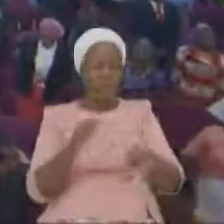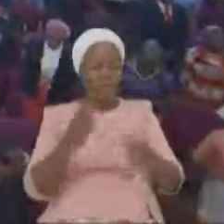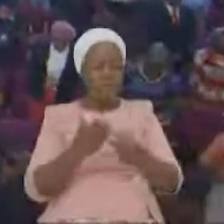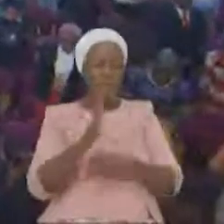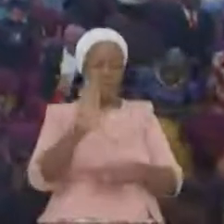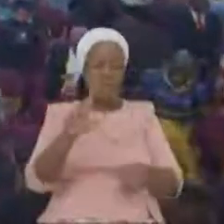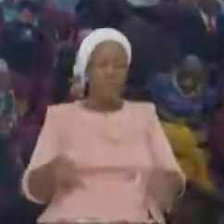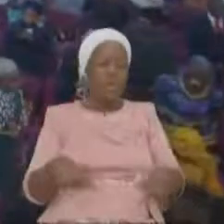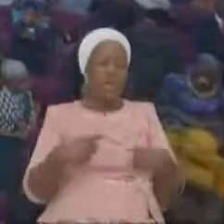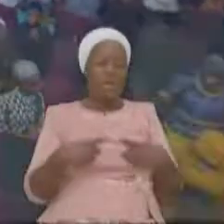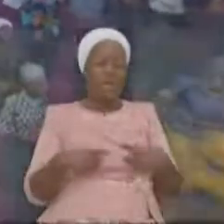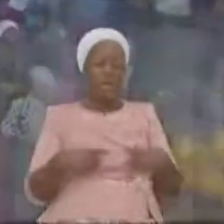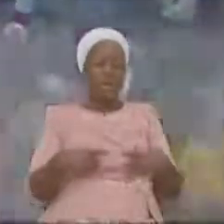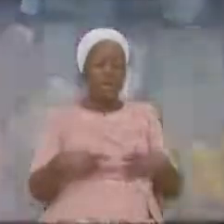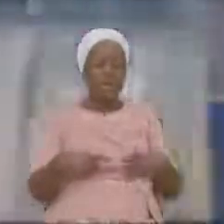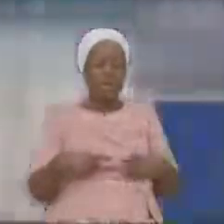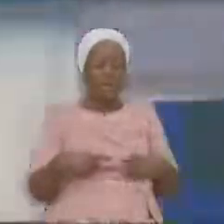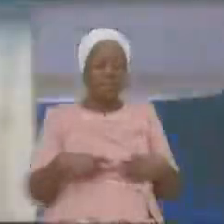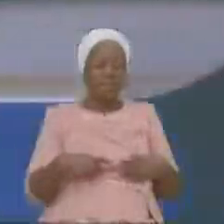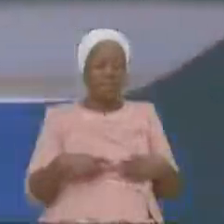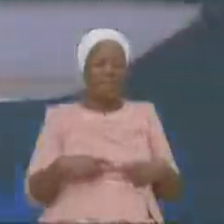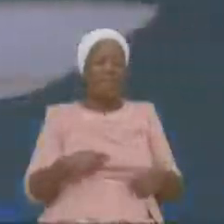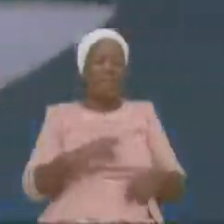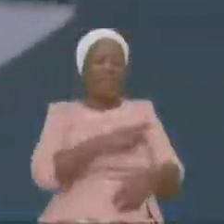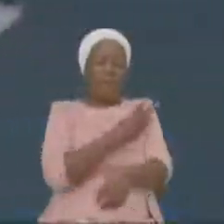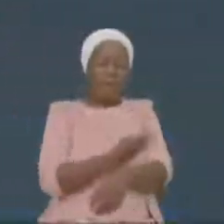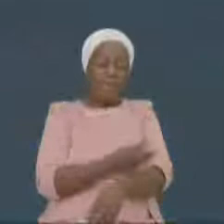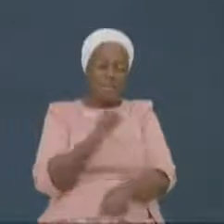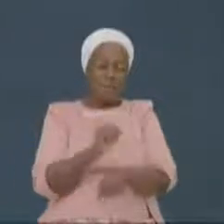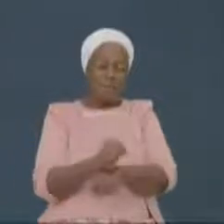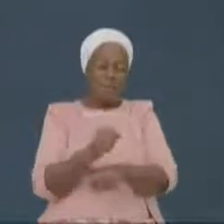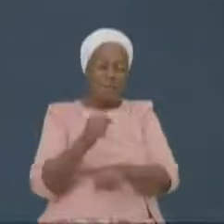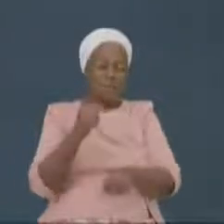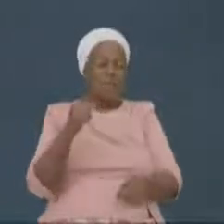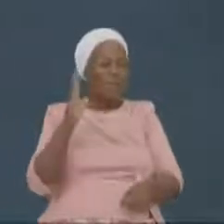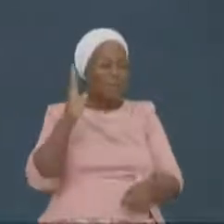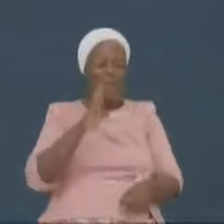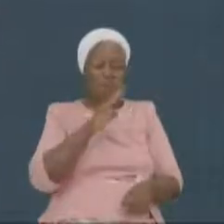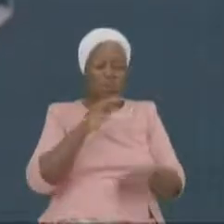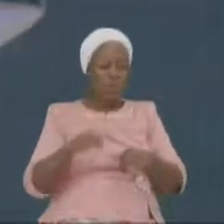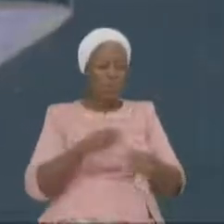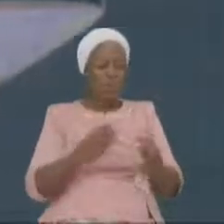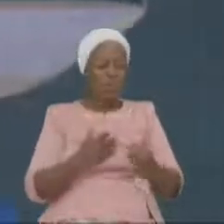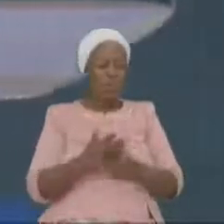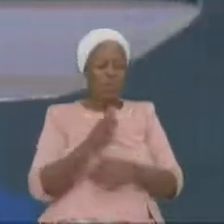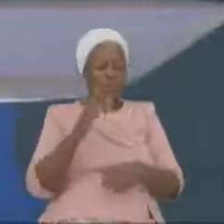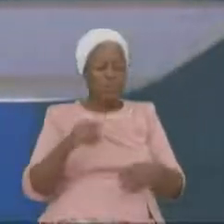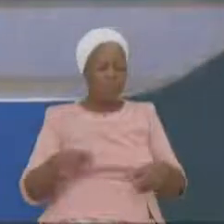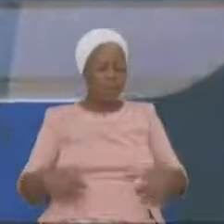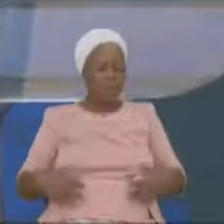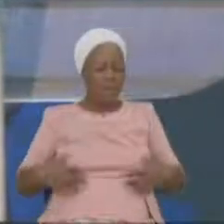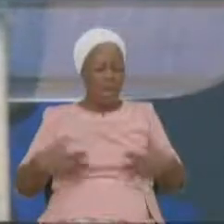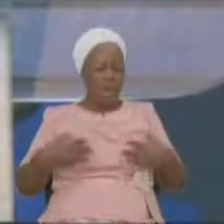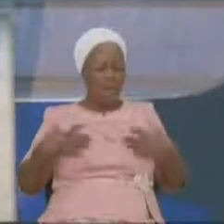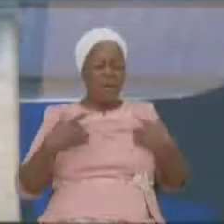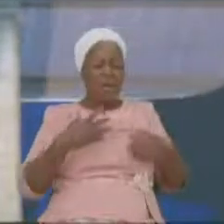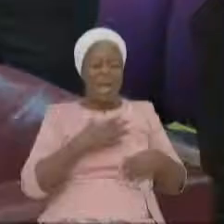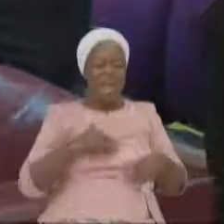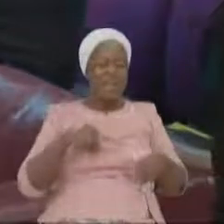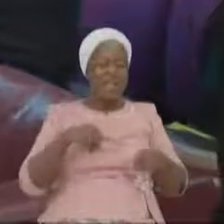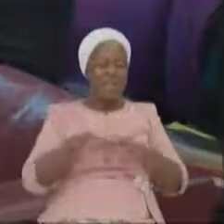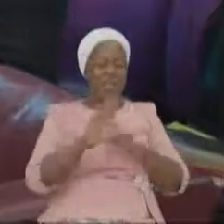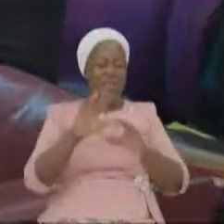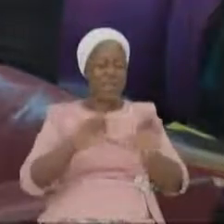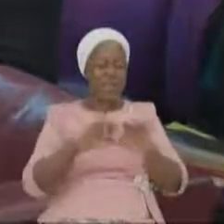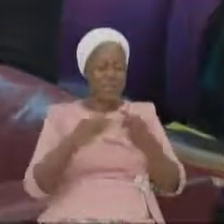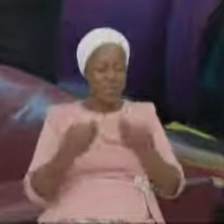your life. Mighty works will be done in your family. Mighty